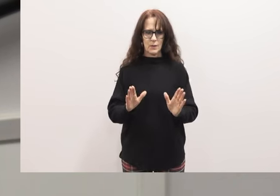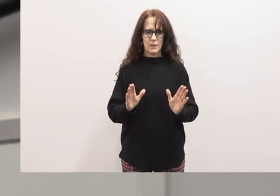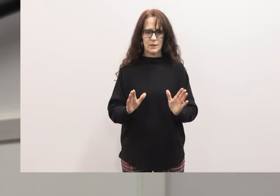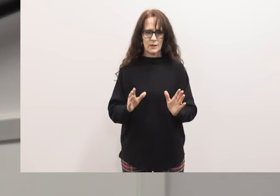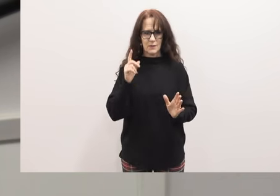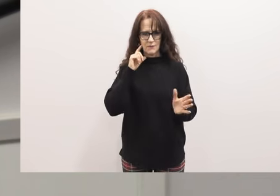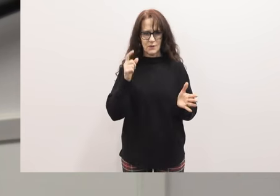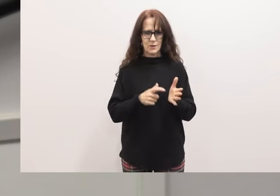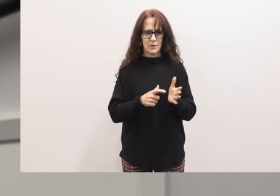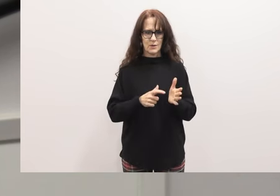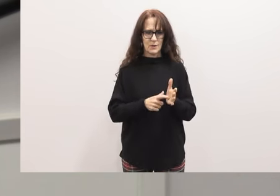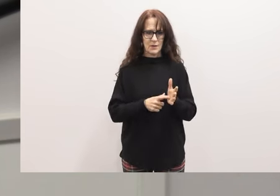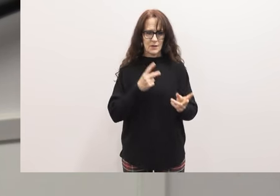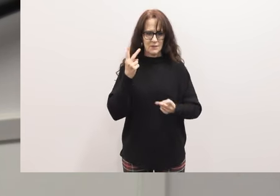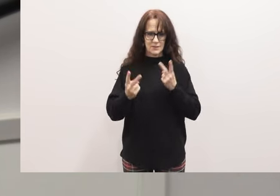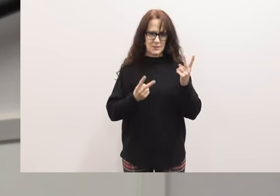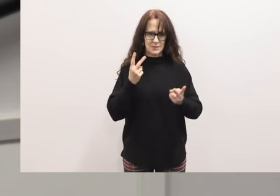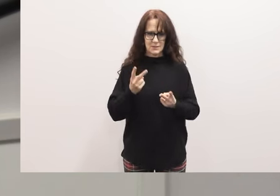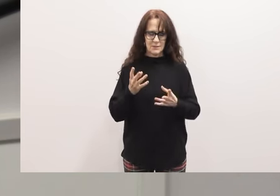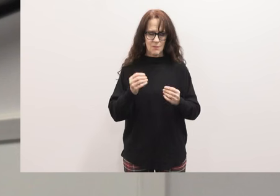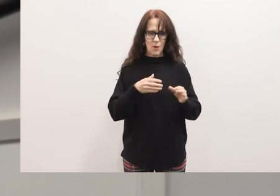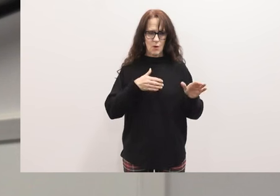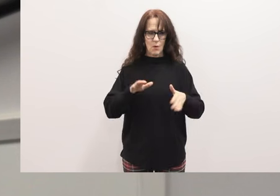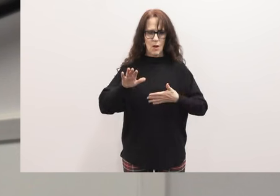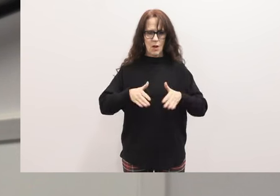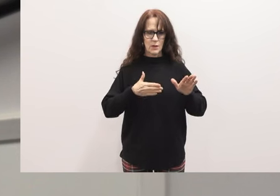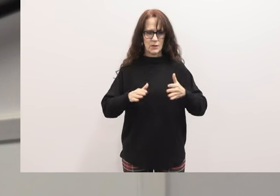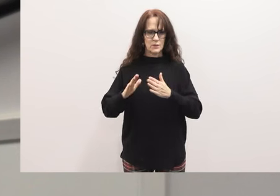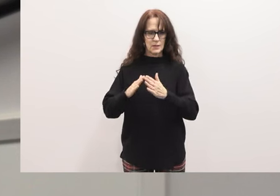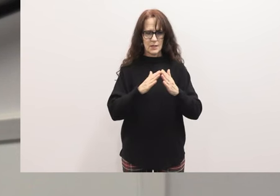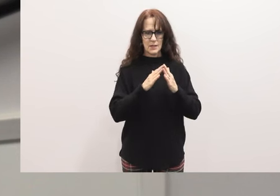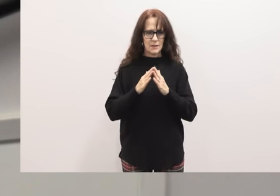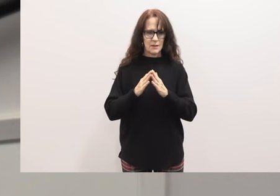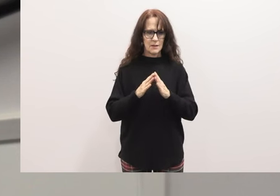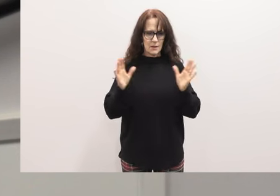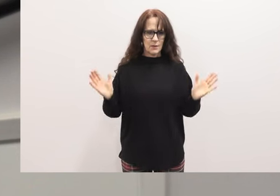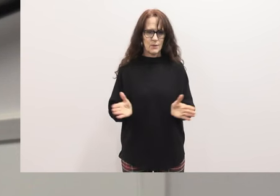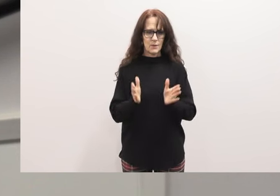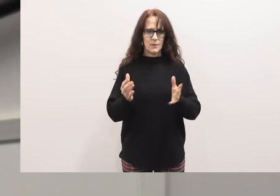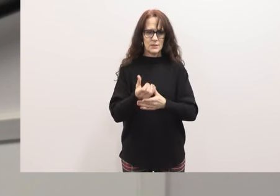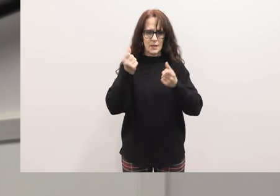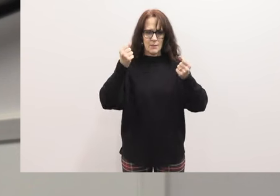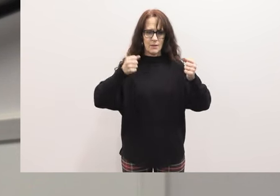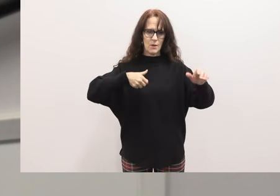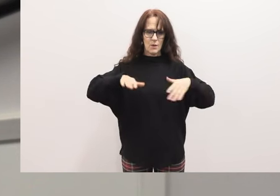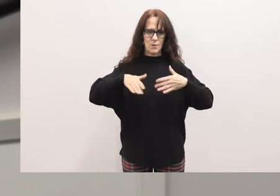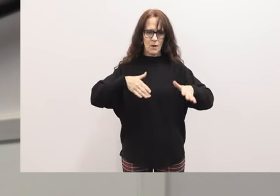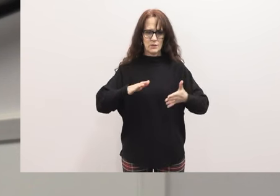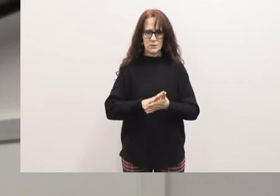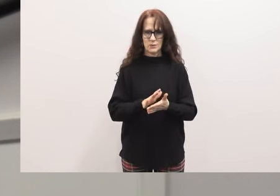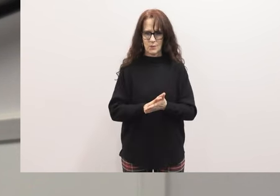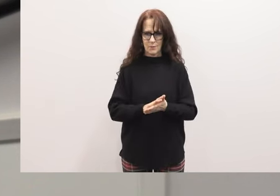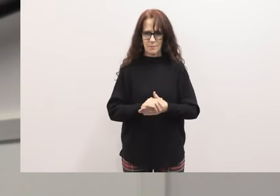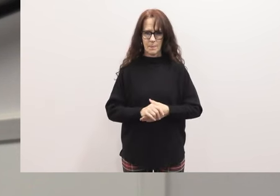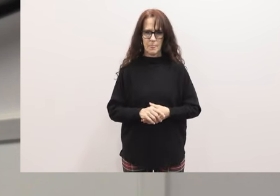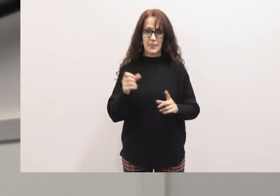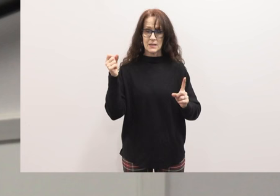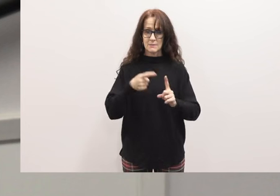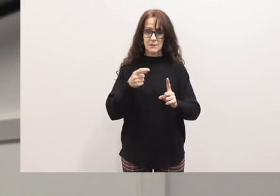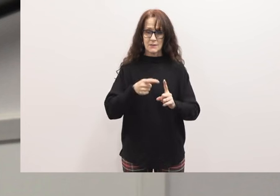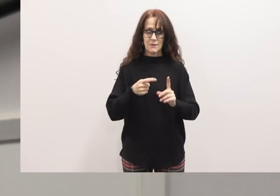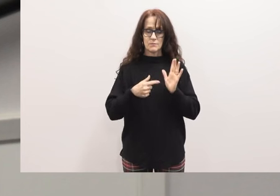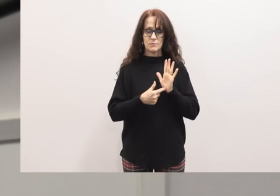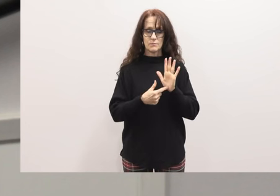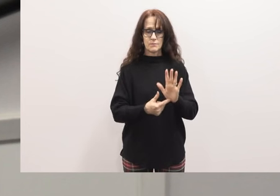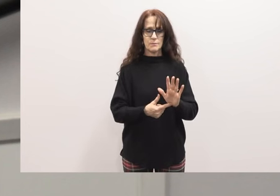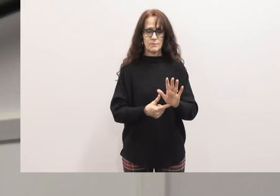have noticed the presence of more walkers in neighborhoods, that is because this is a celebration of Walk to School. Specifically, I want to